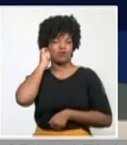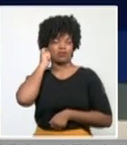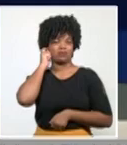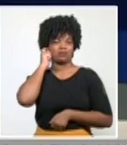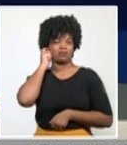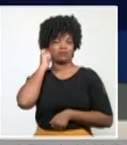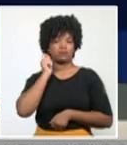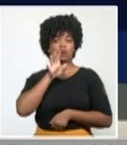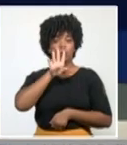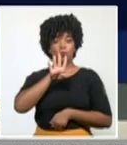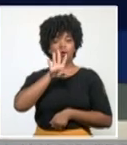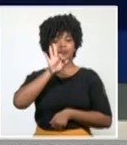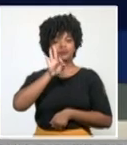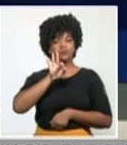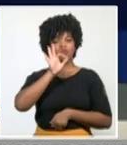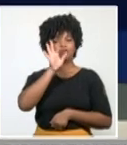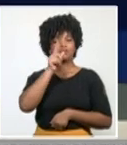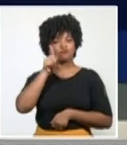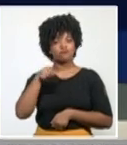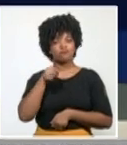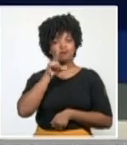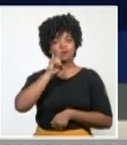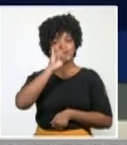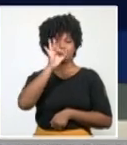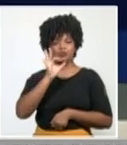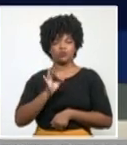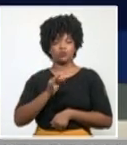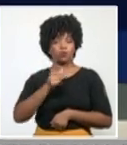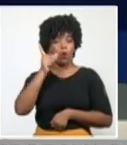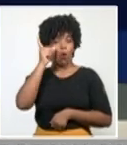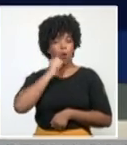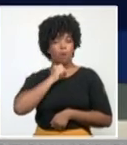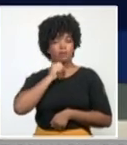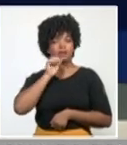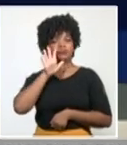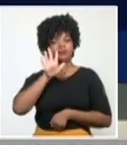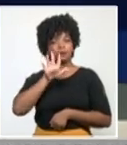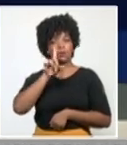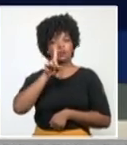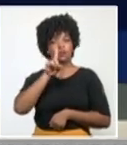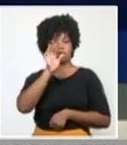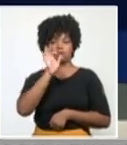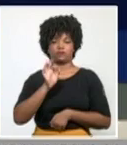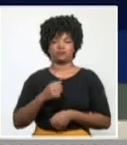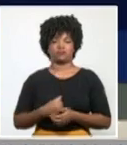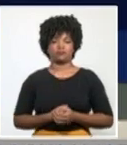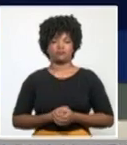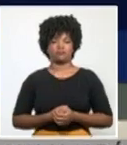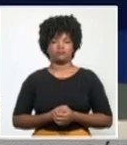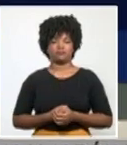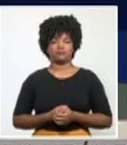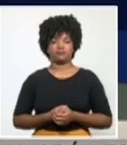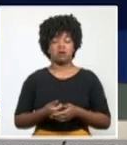48.9%, and 51% were male, so the ratio oscillates within that